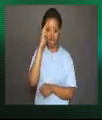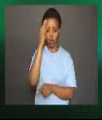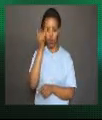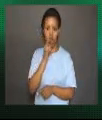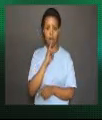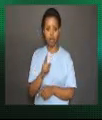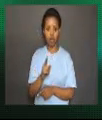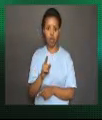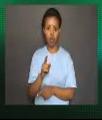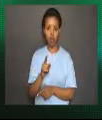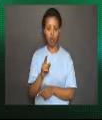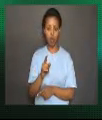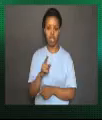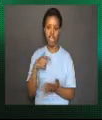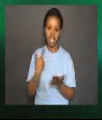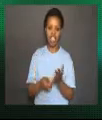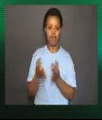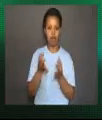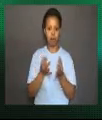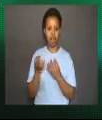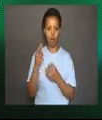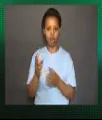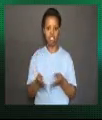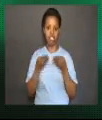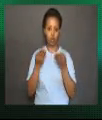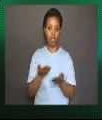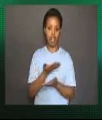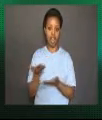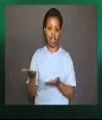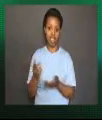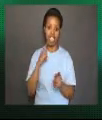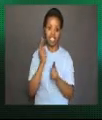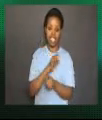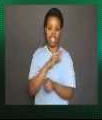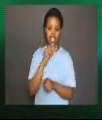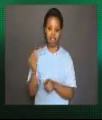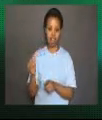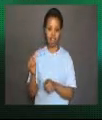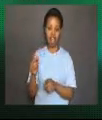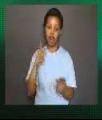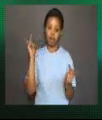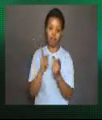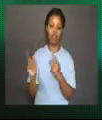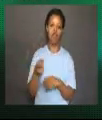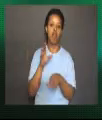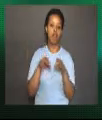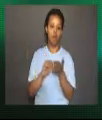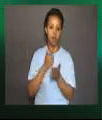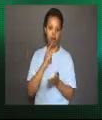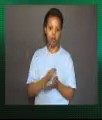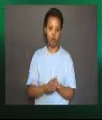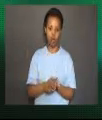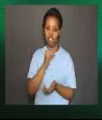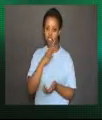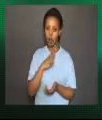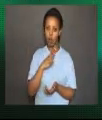it makes the explanation valid and accurate. If people